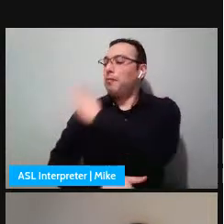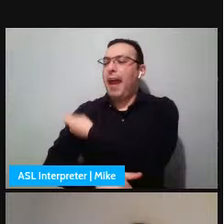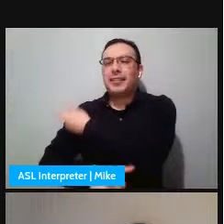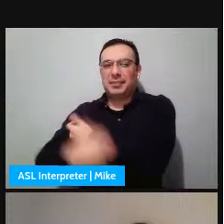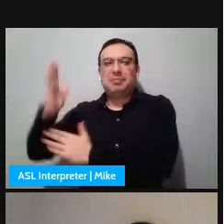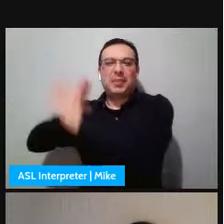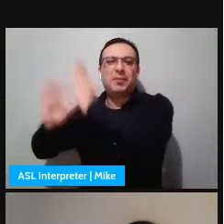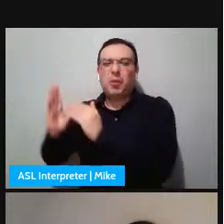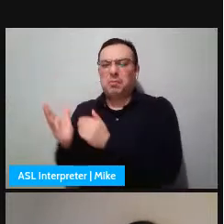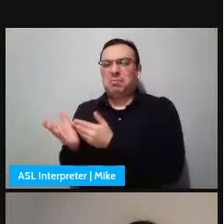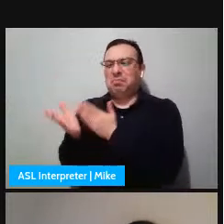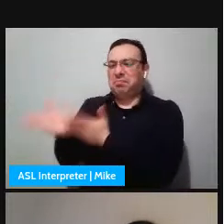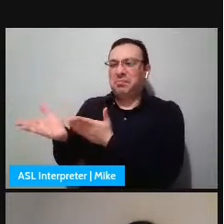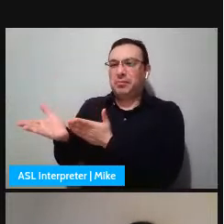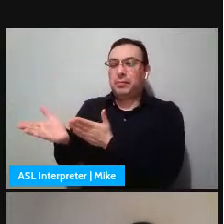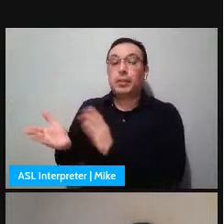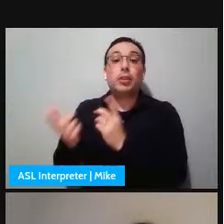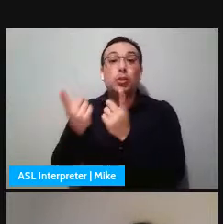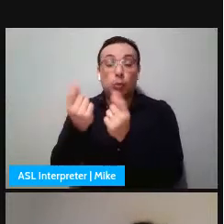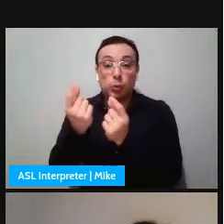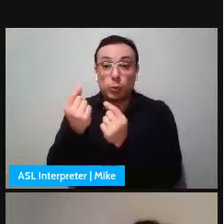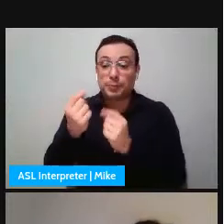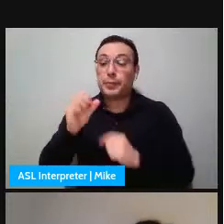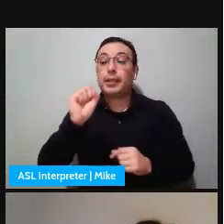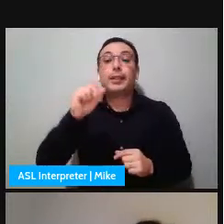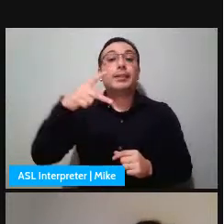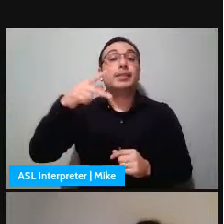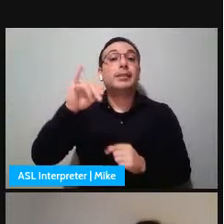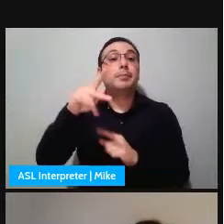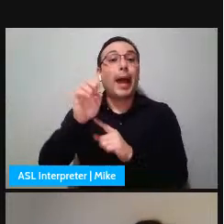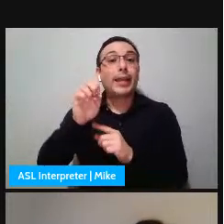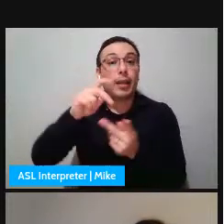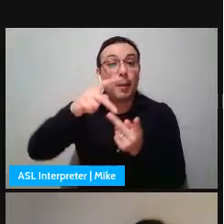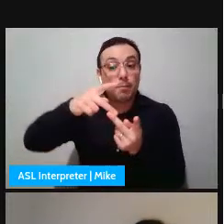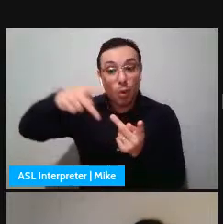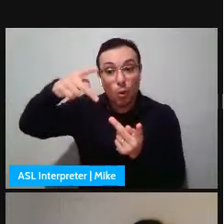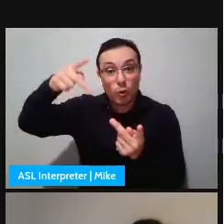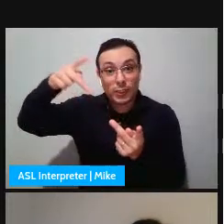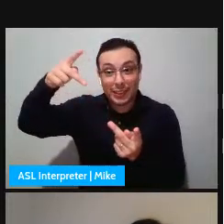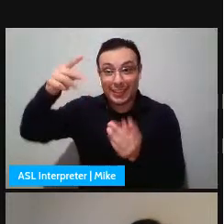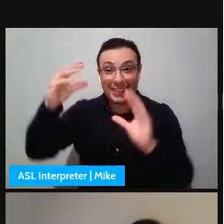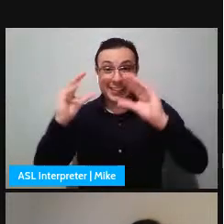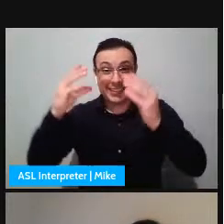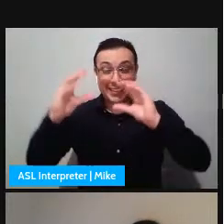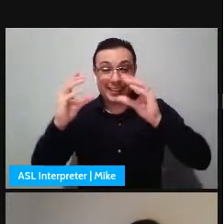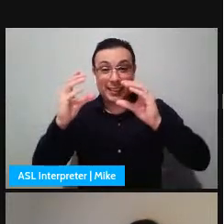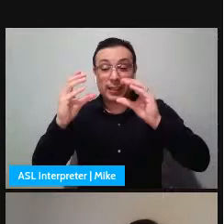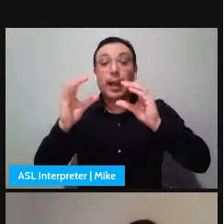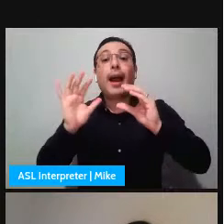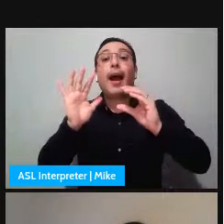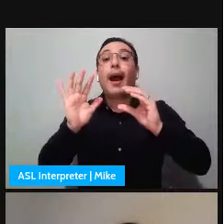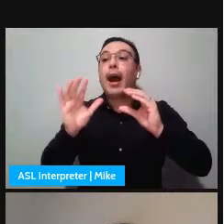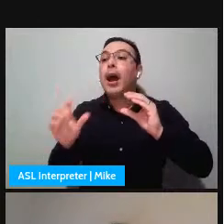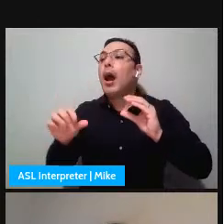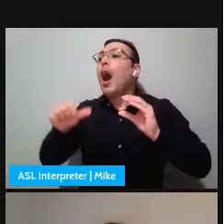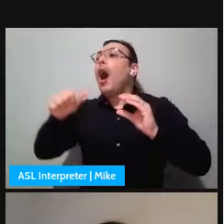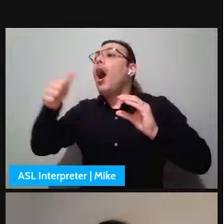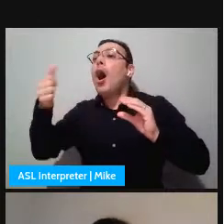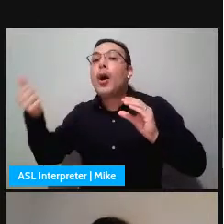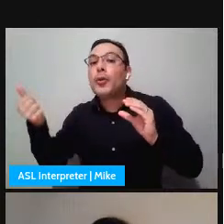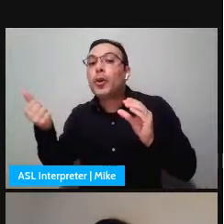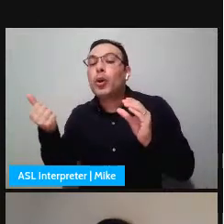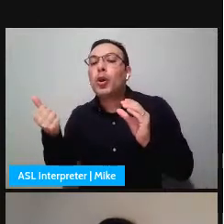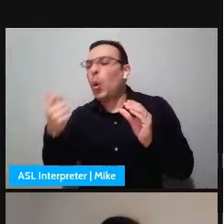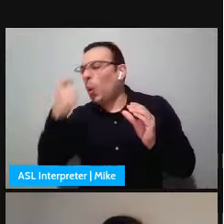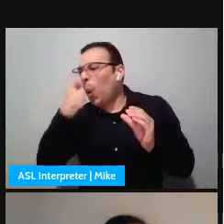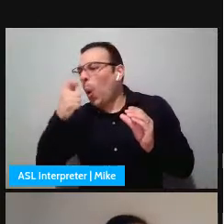it takes the same spike protein, but puts it inside another common cold virus, the adenovirus. And